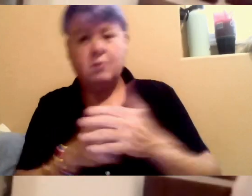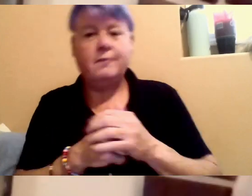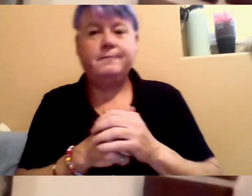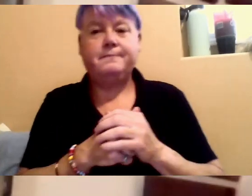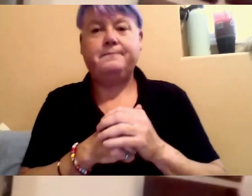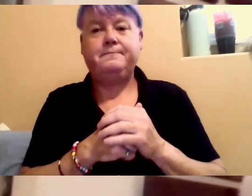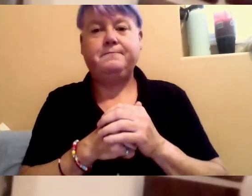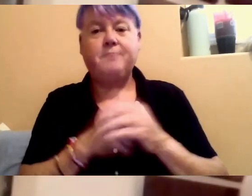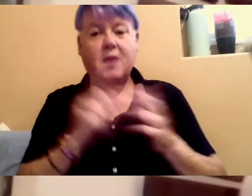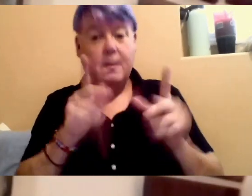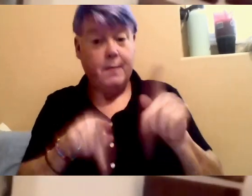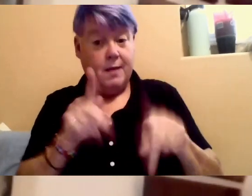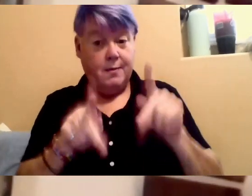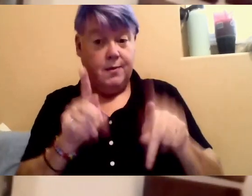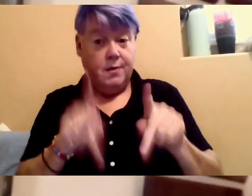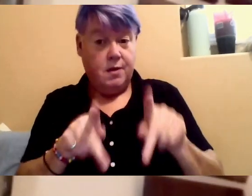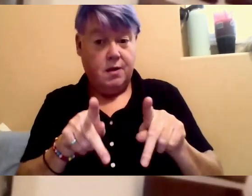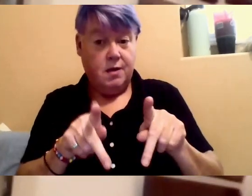people are